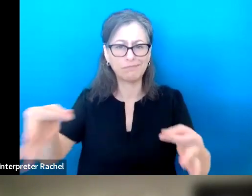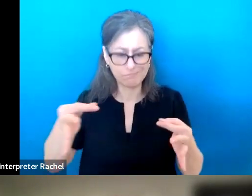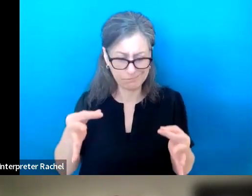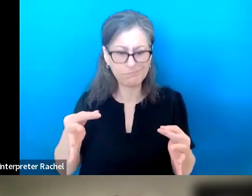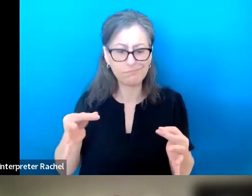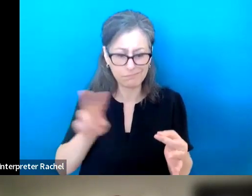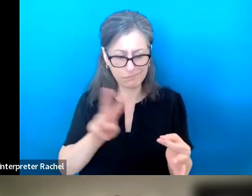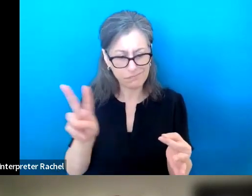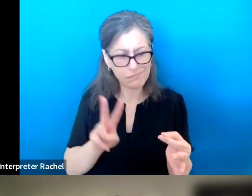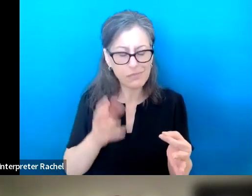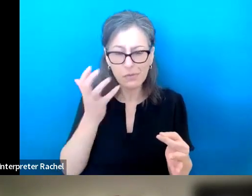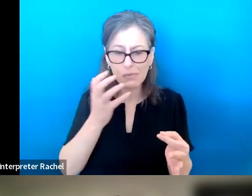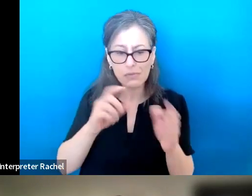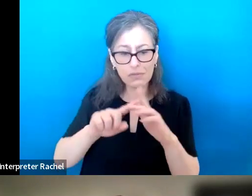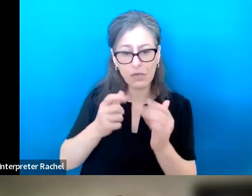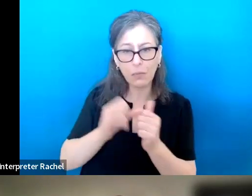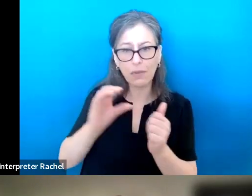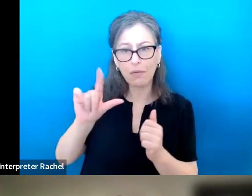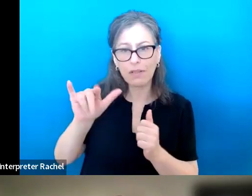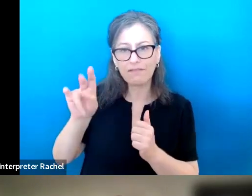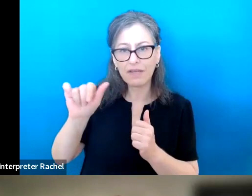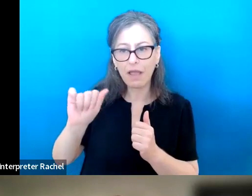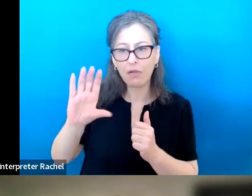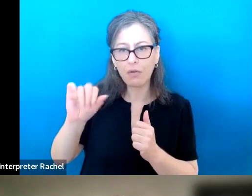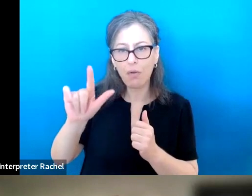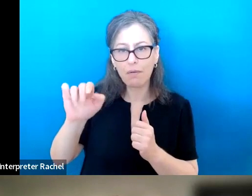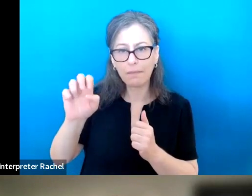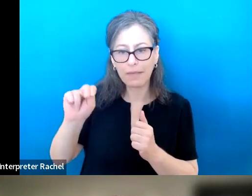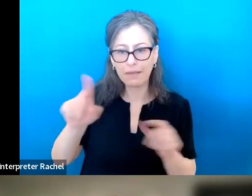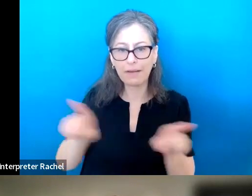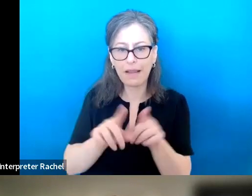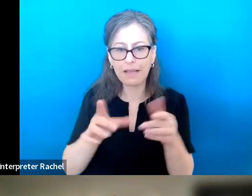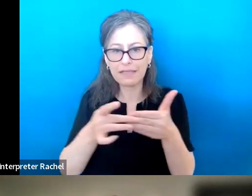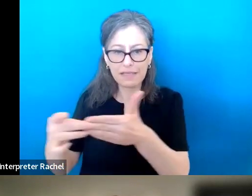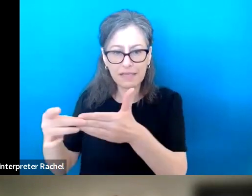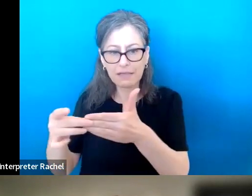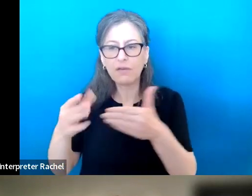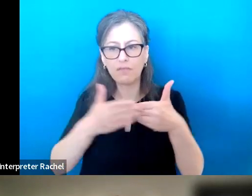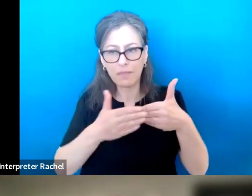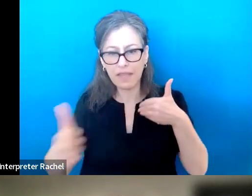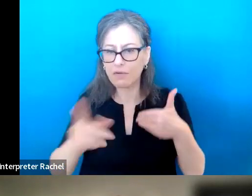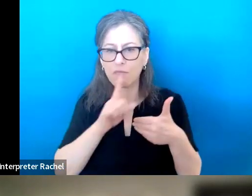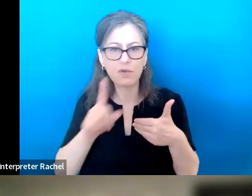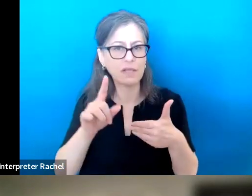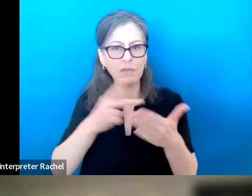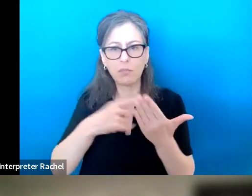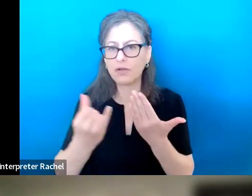start with Olivia Colman as your lead, from there, casting the project was an absolute joy.